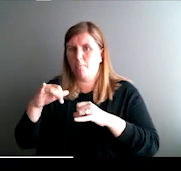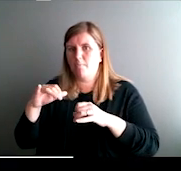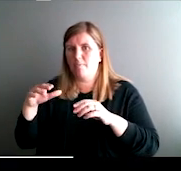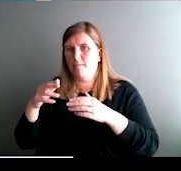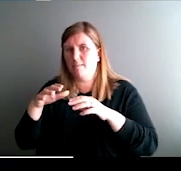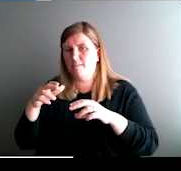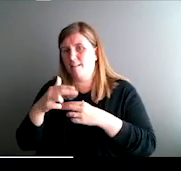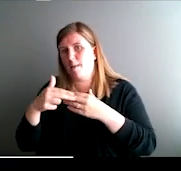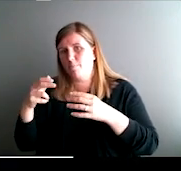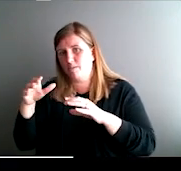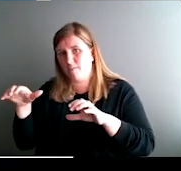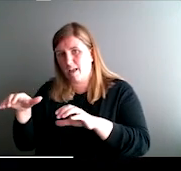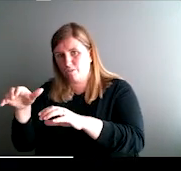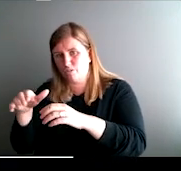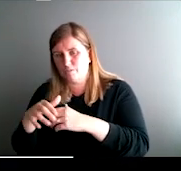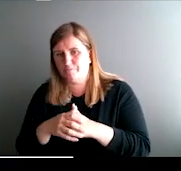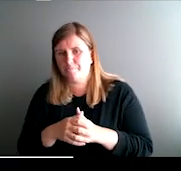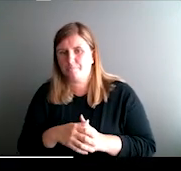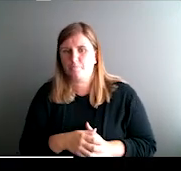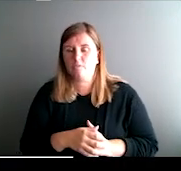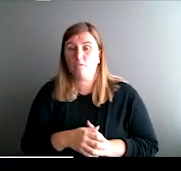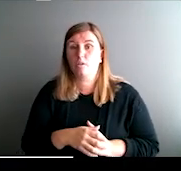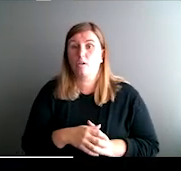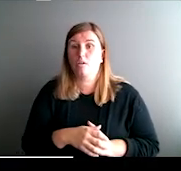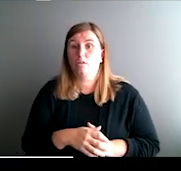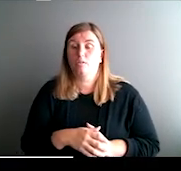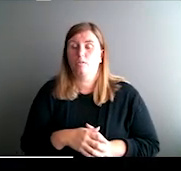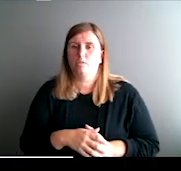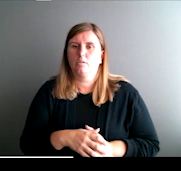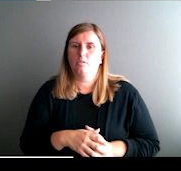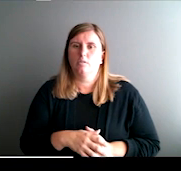actions. The true test, a good